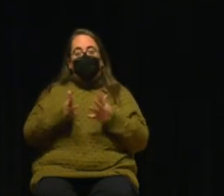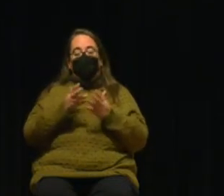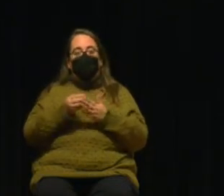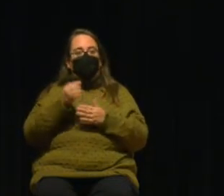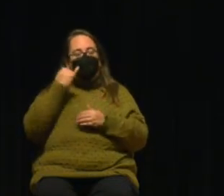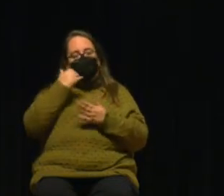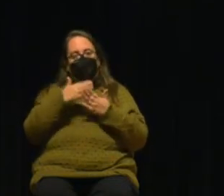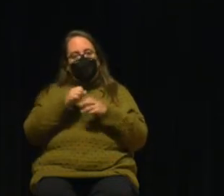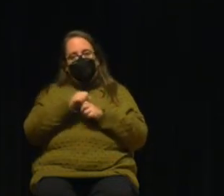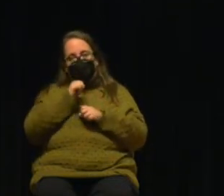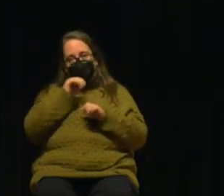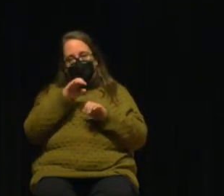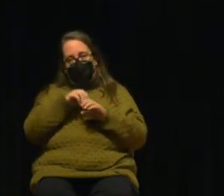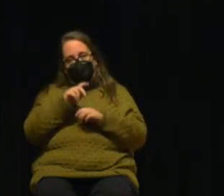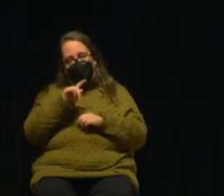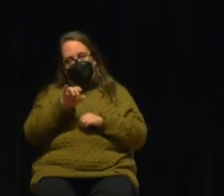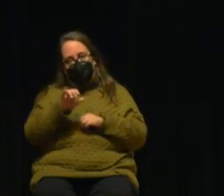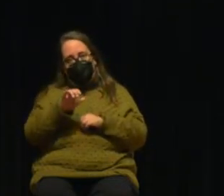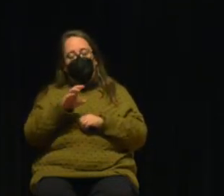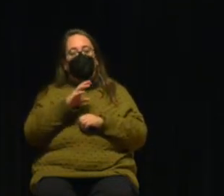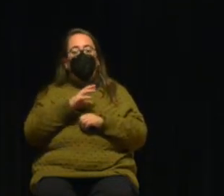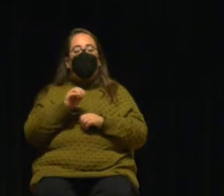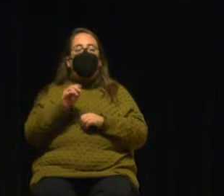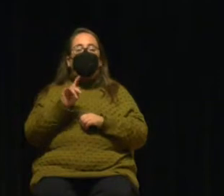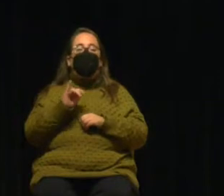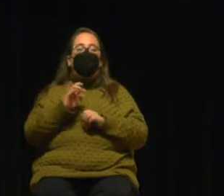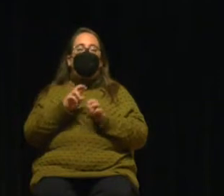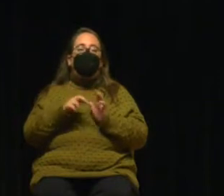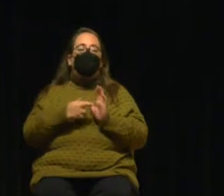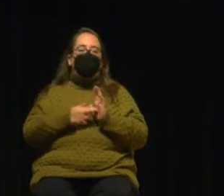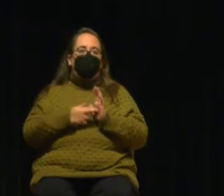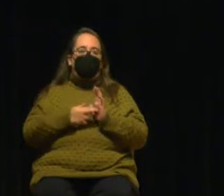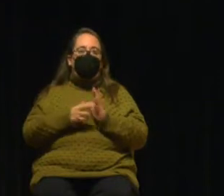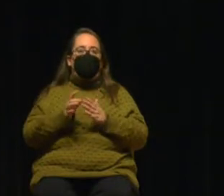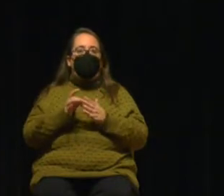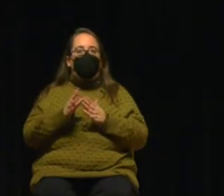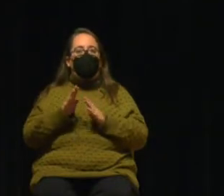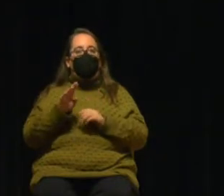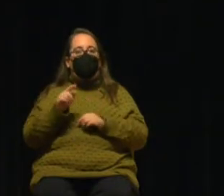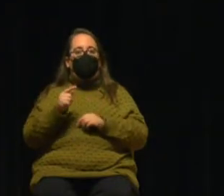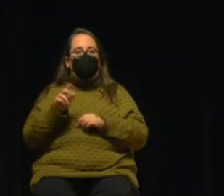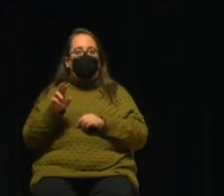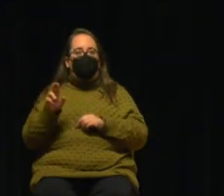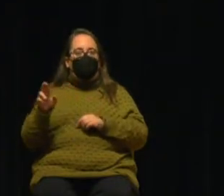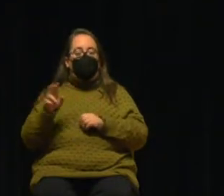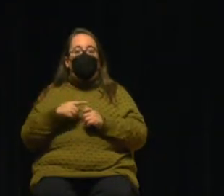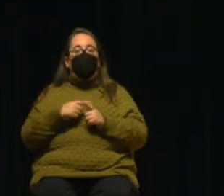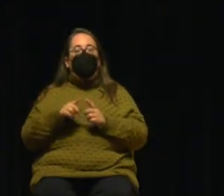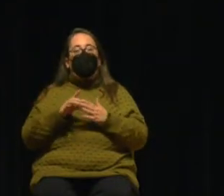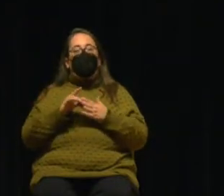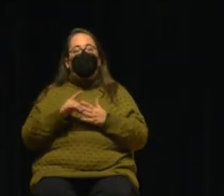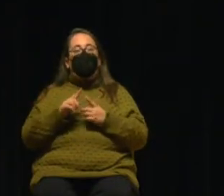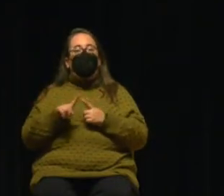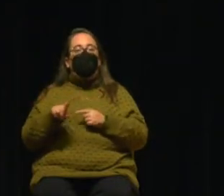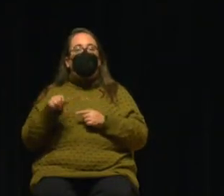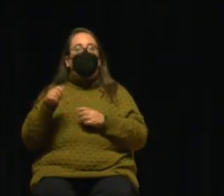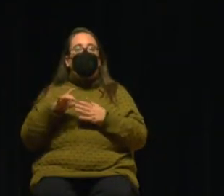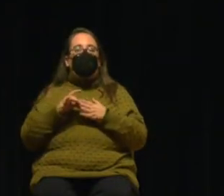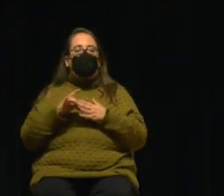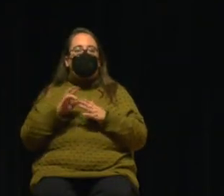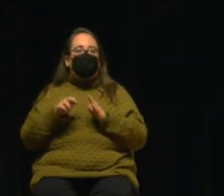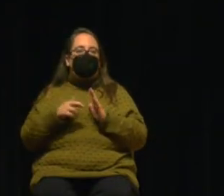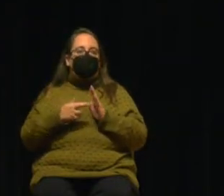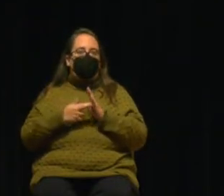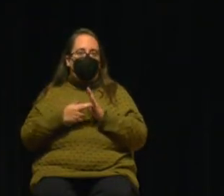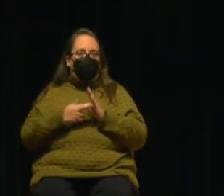done in public. This public role, though, as leader of the Underground Railroad, led him to other leadership roles